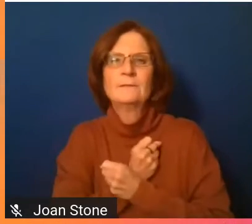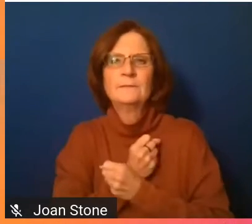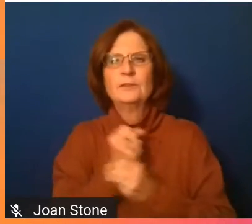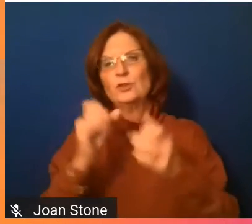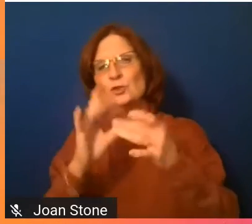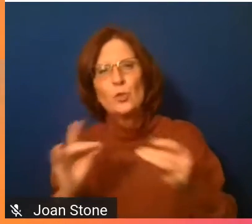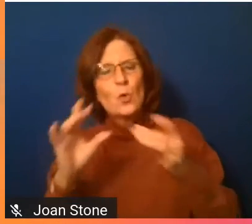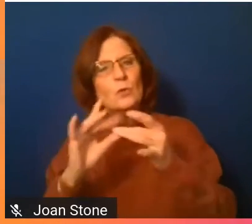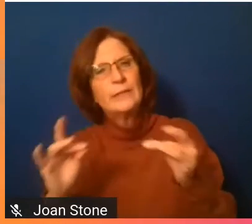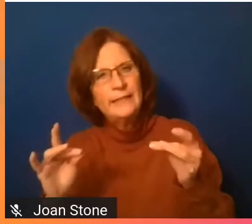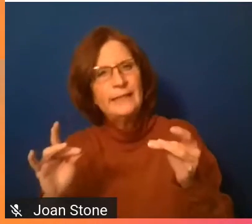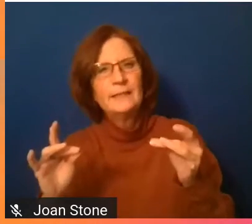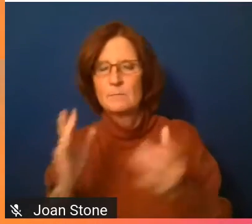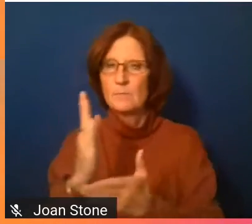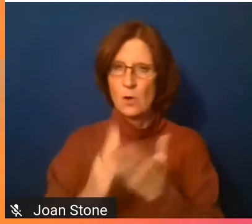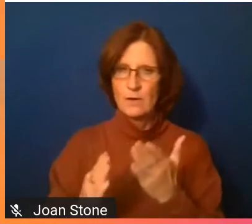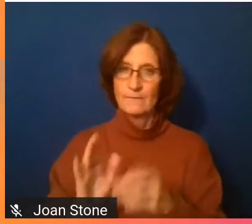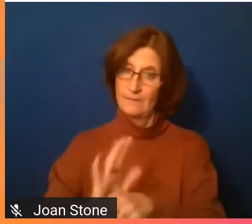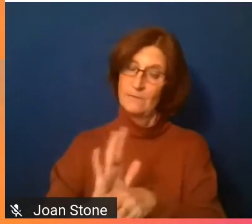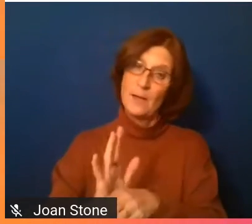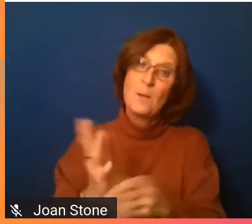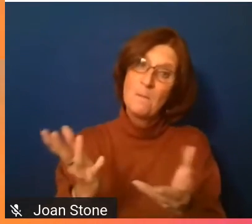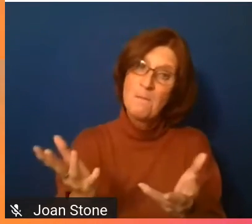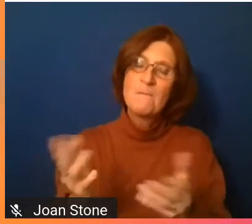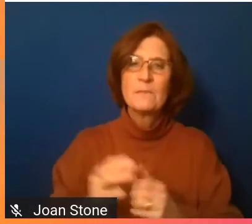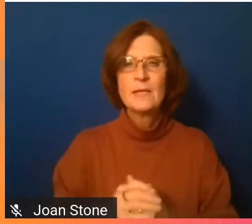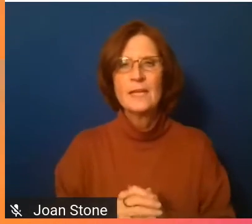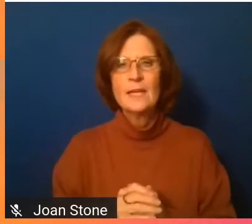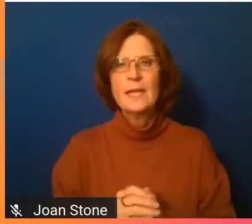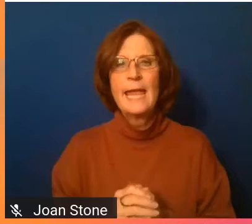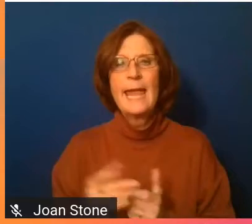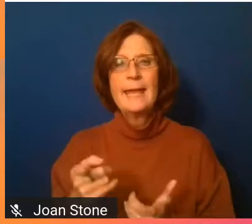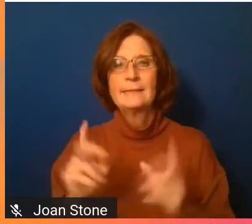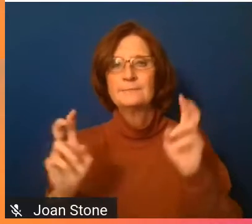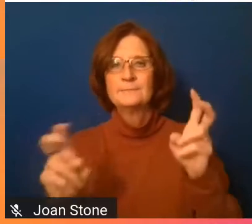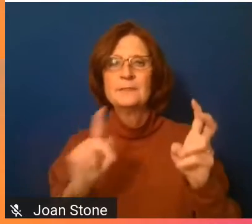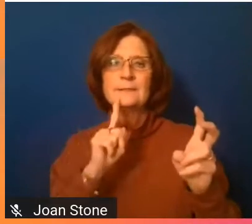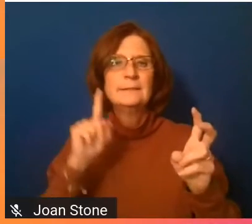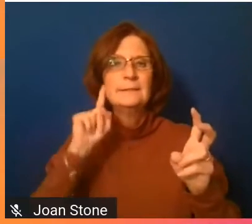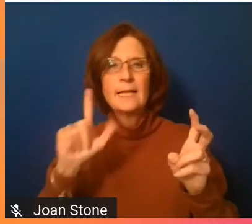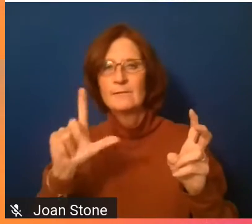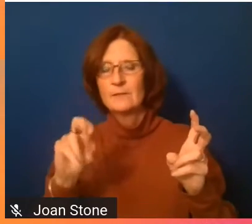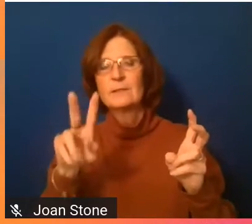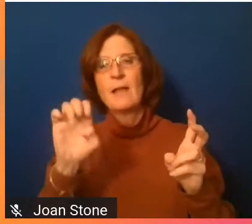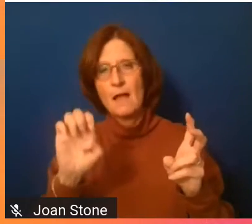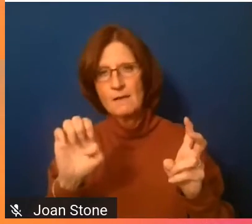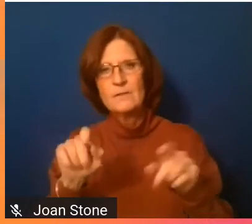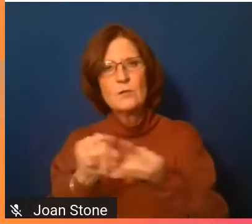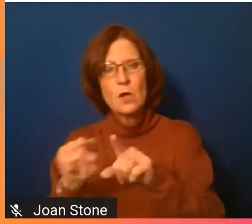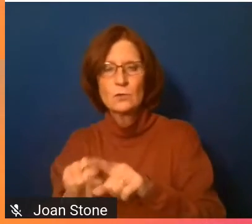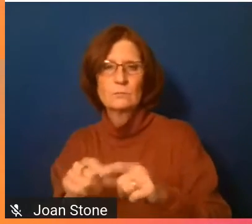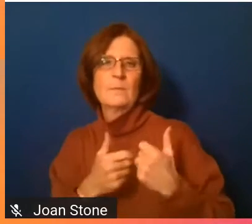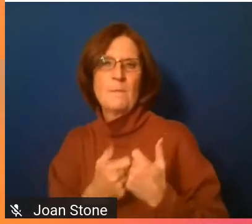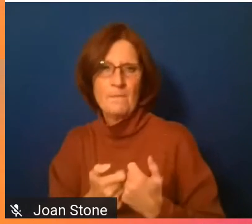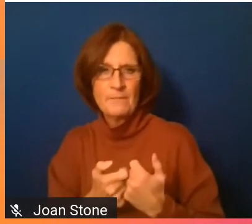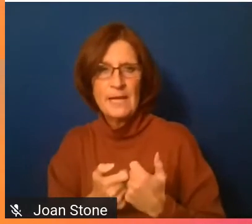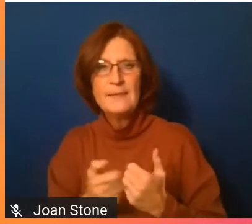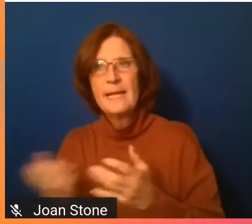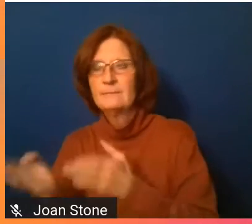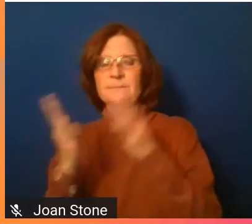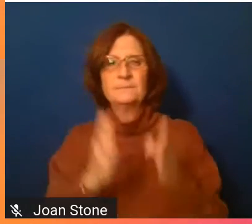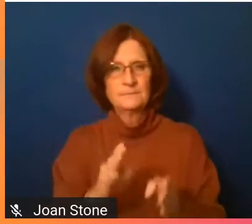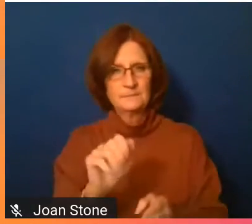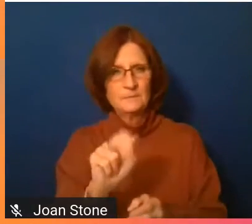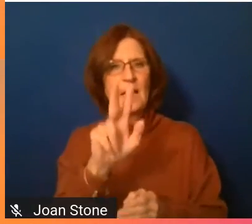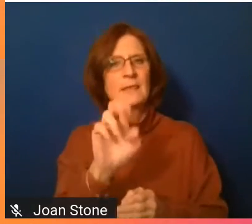story, not, you know, part is part of the film, sort of, and Deaf Love, is also a romance. And then when we get to Alive, Jimmy,